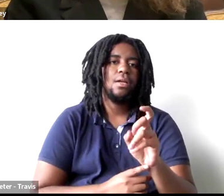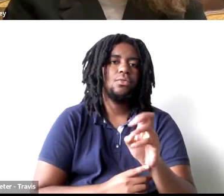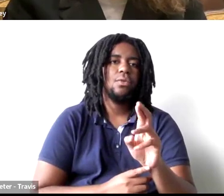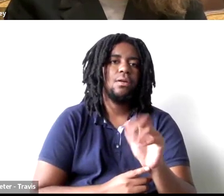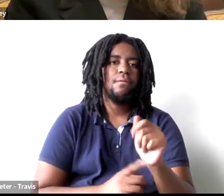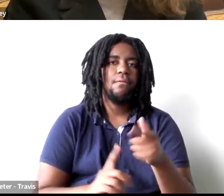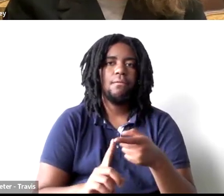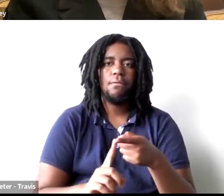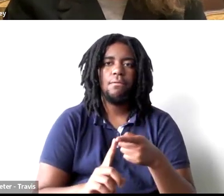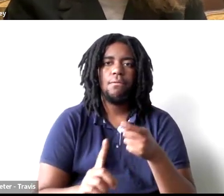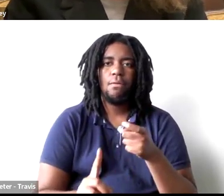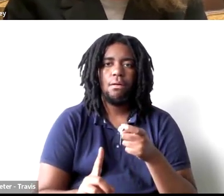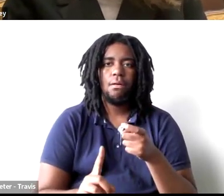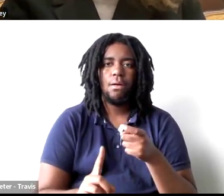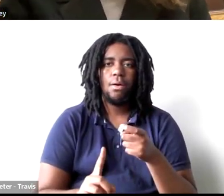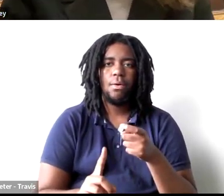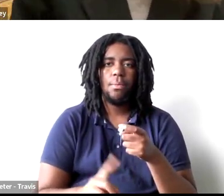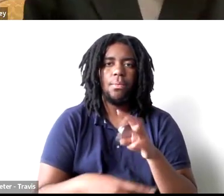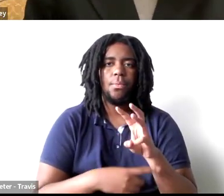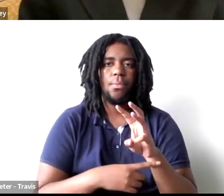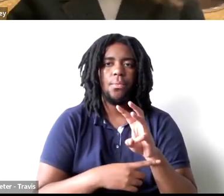I'm honored that she's come. Thank you, Kedra.